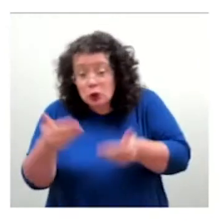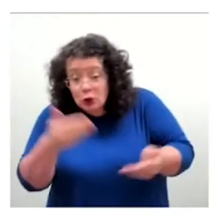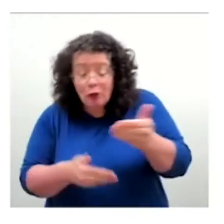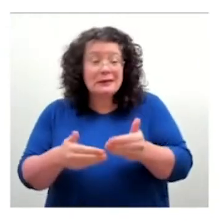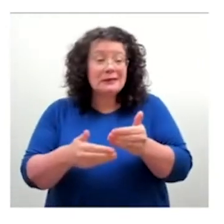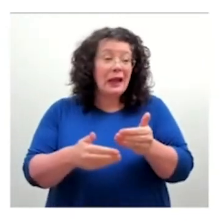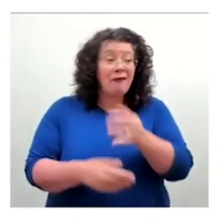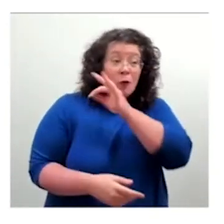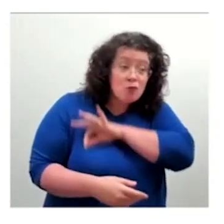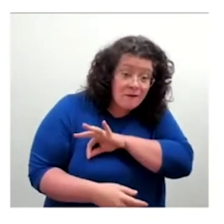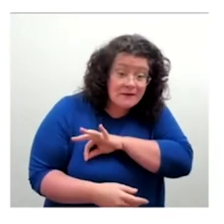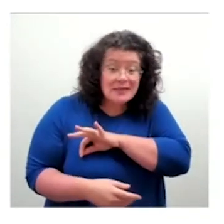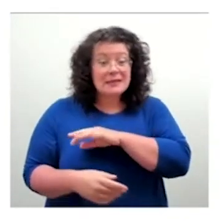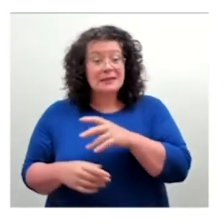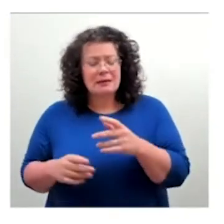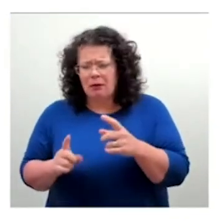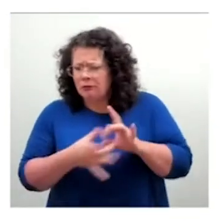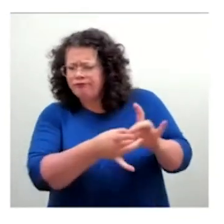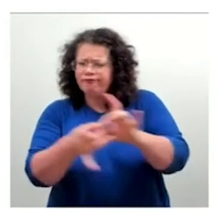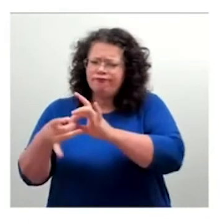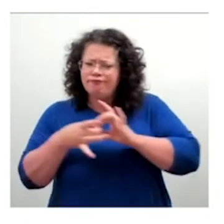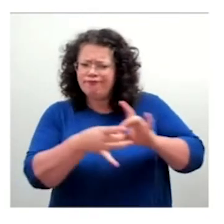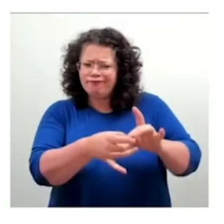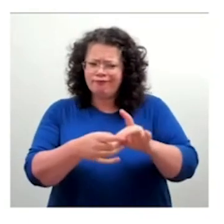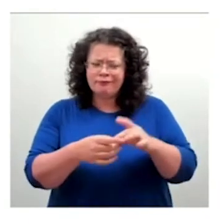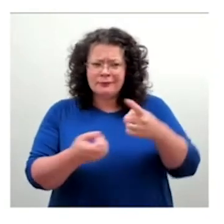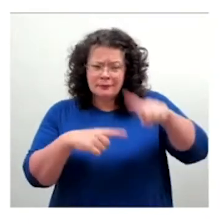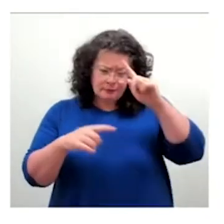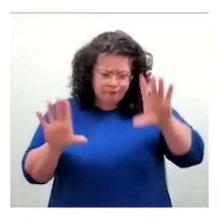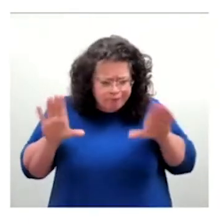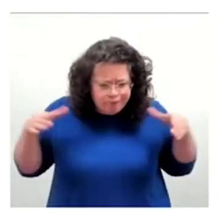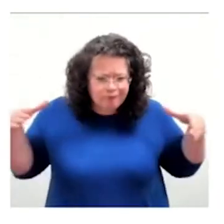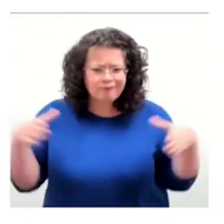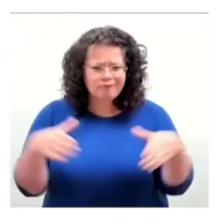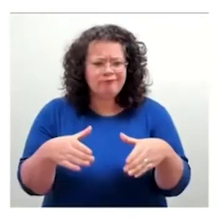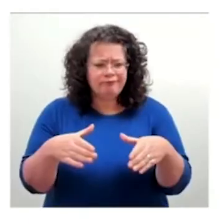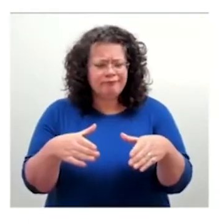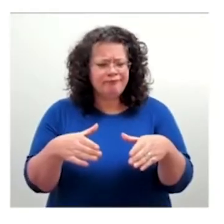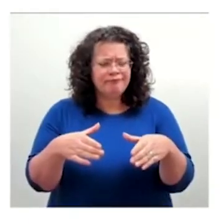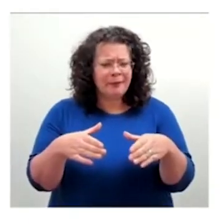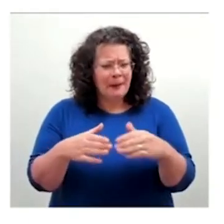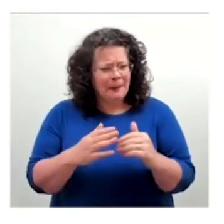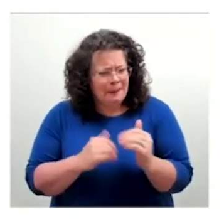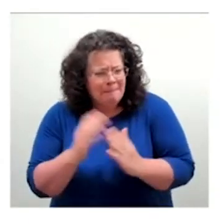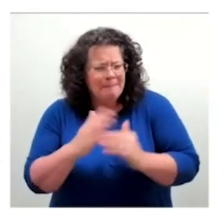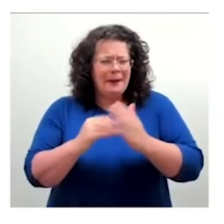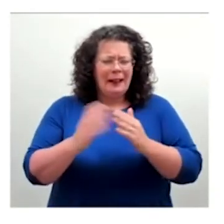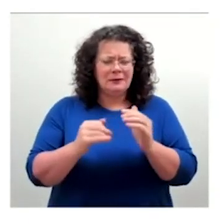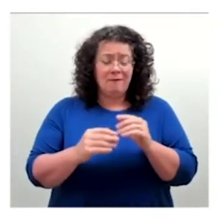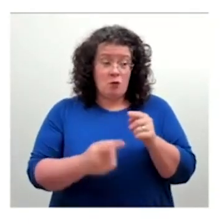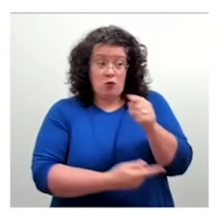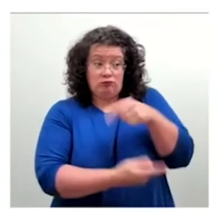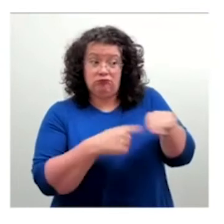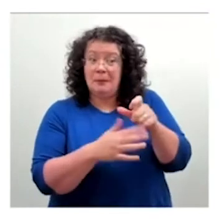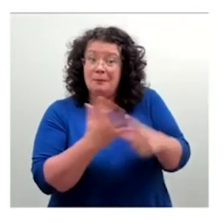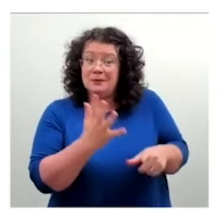with and through and for people with disabilities to create new futures that accept this as our norm and lean into